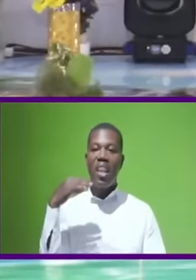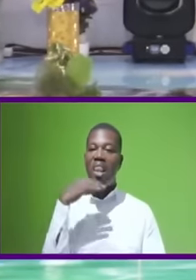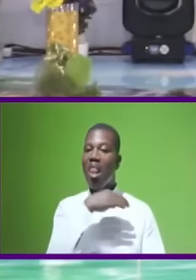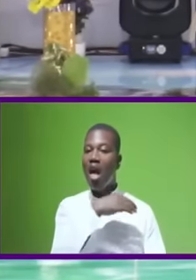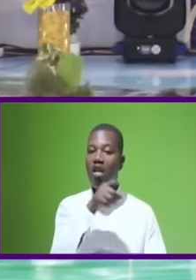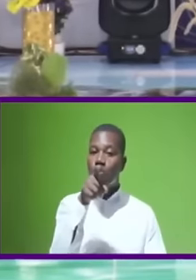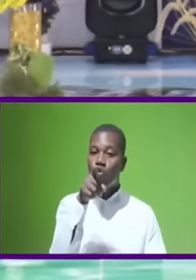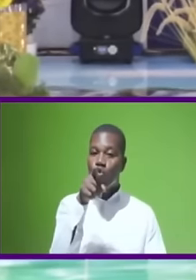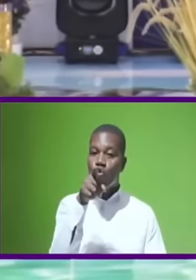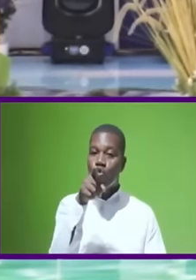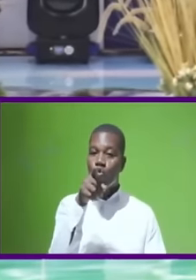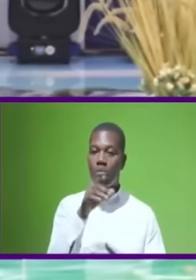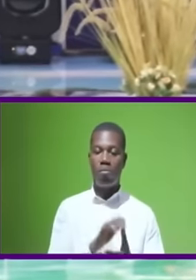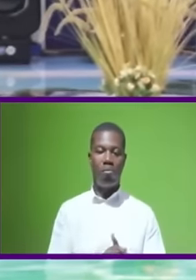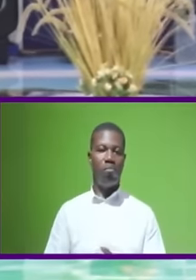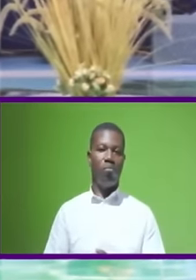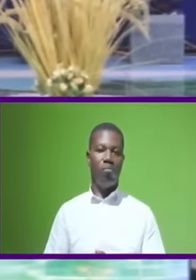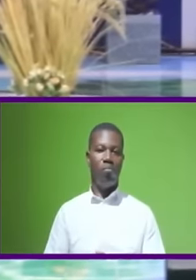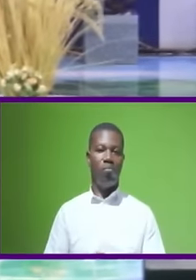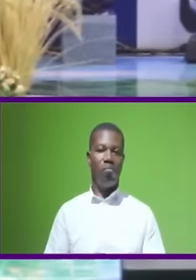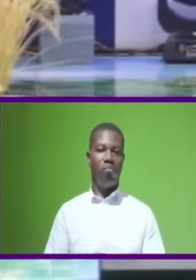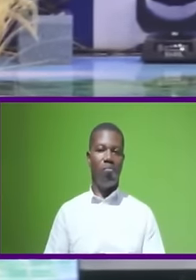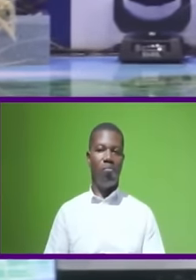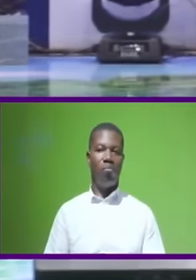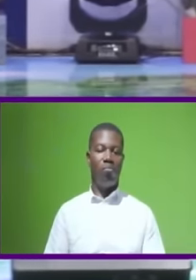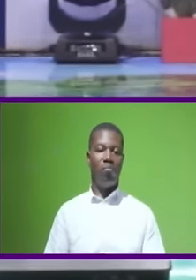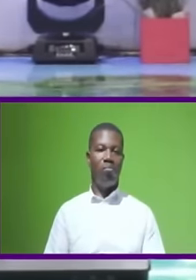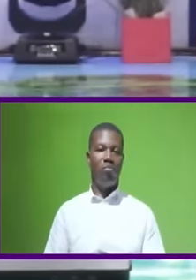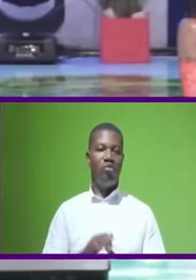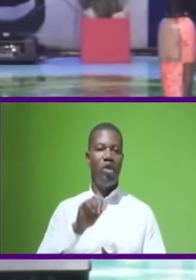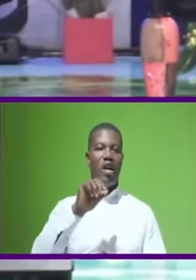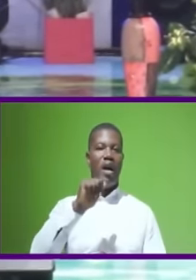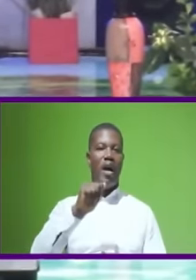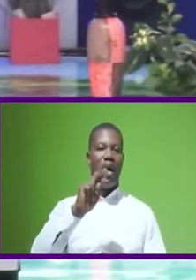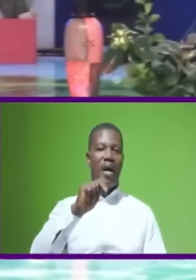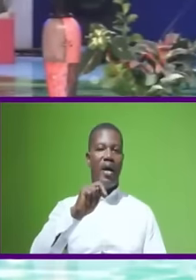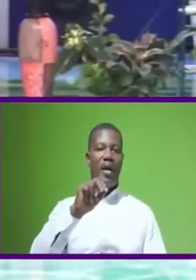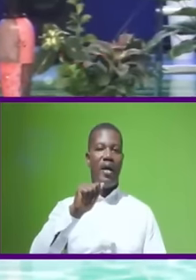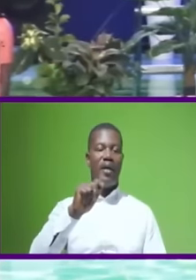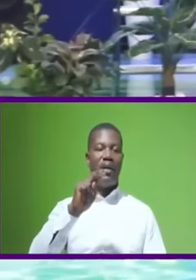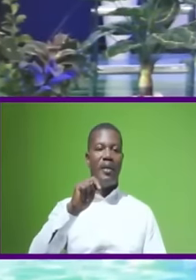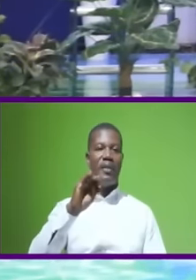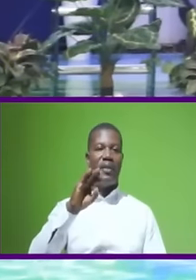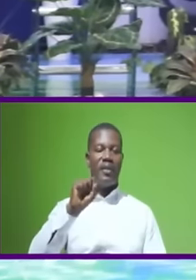Why do you lie? Ananias.